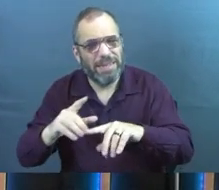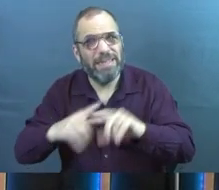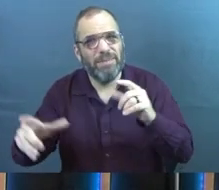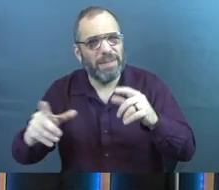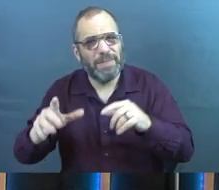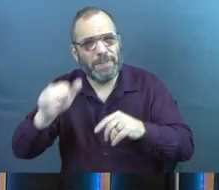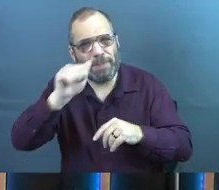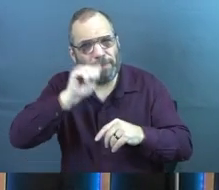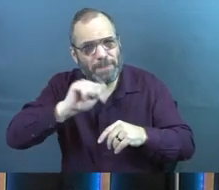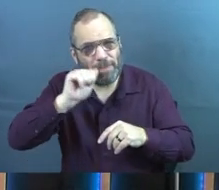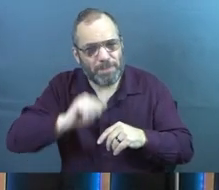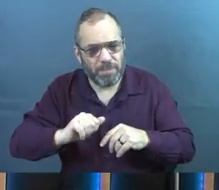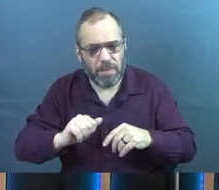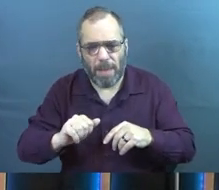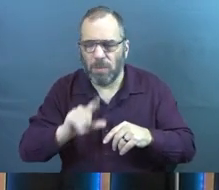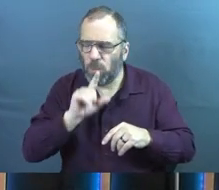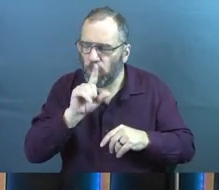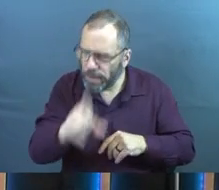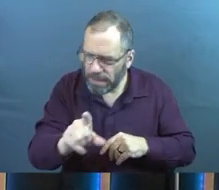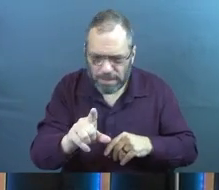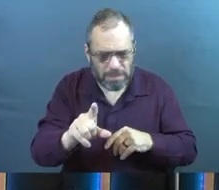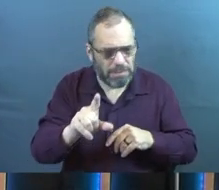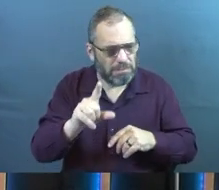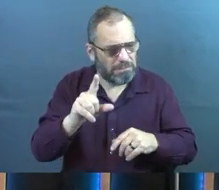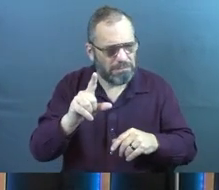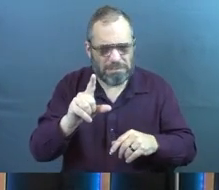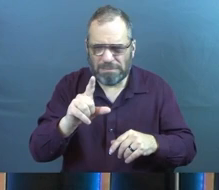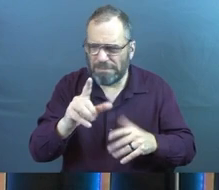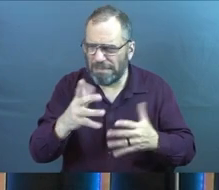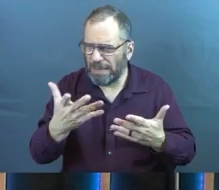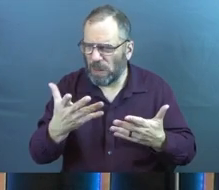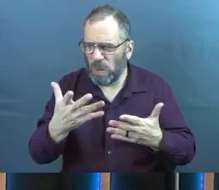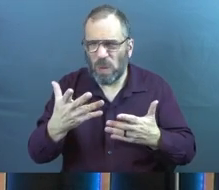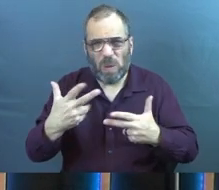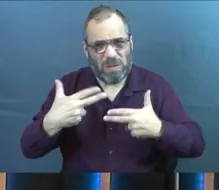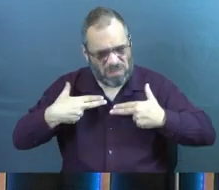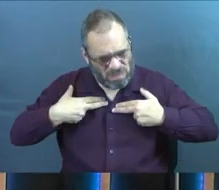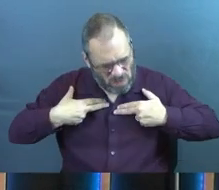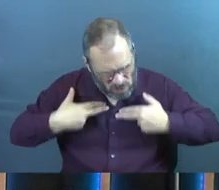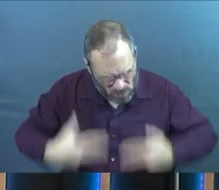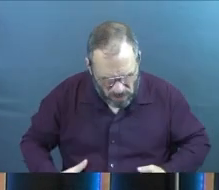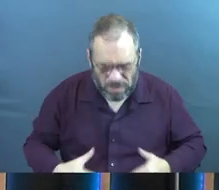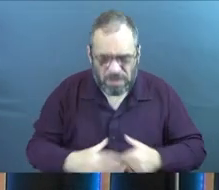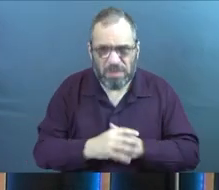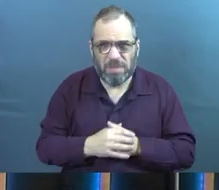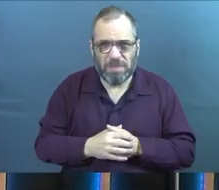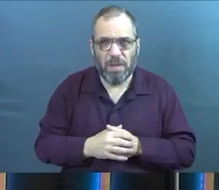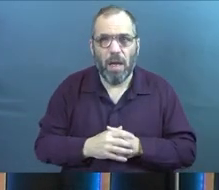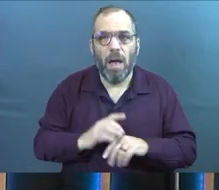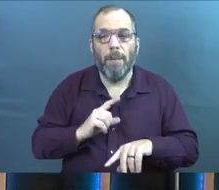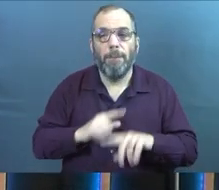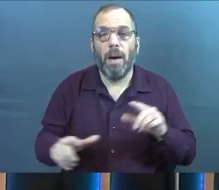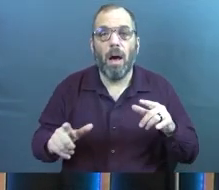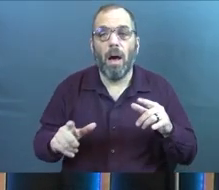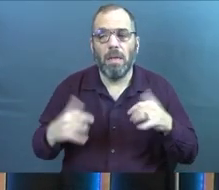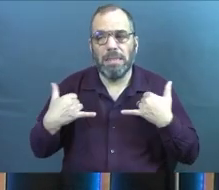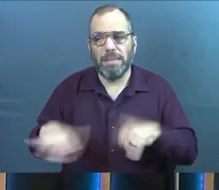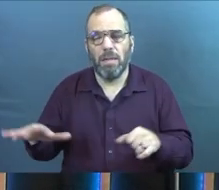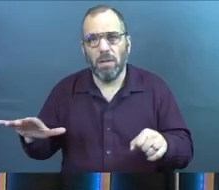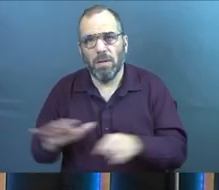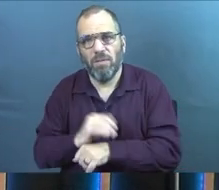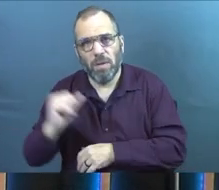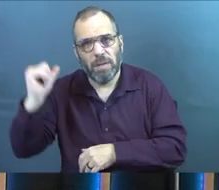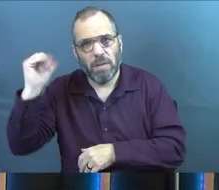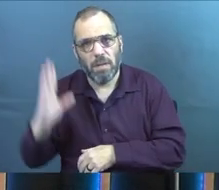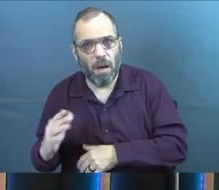bear. Very real, very authentic, very human, but still fully God. Amen?